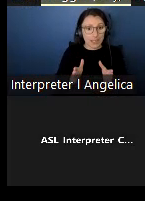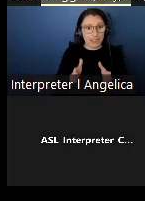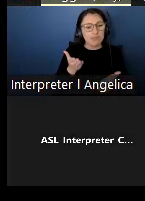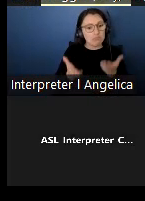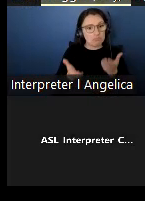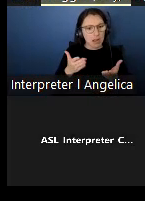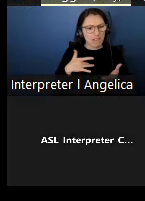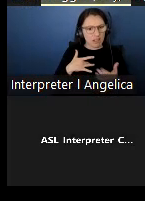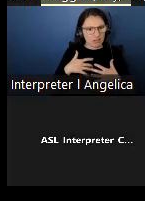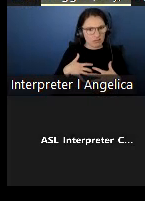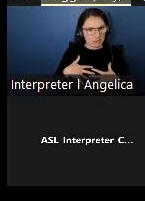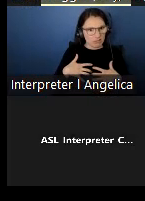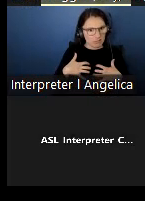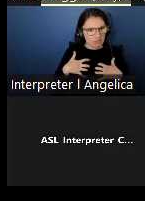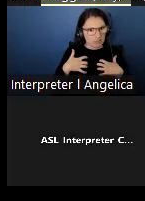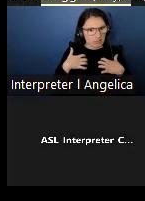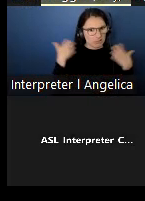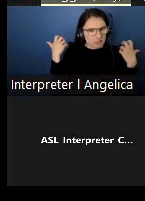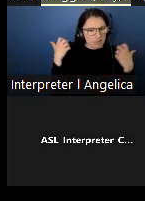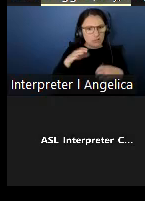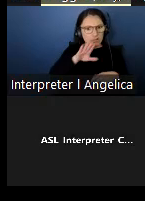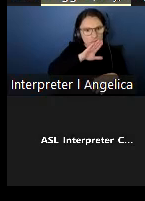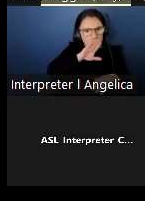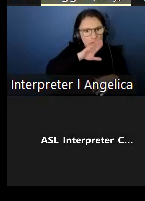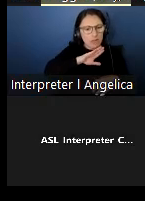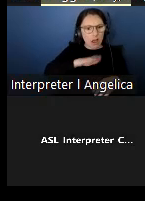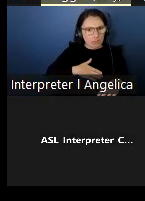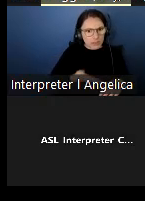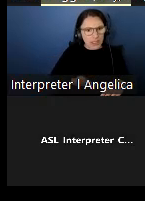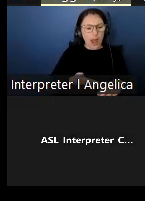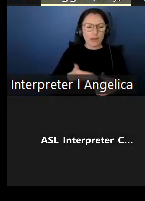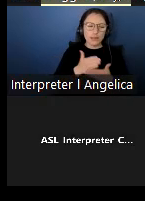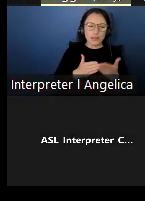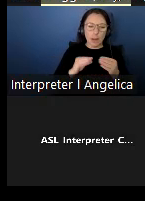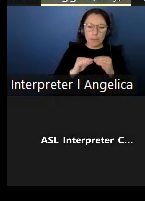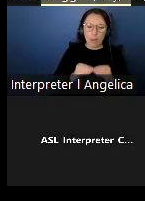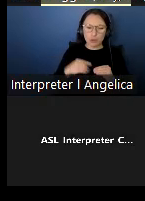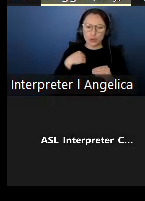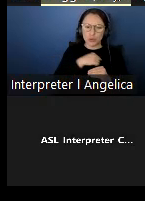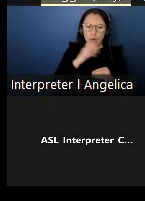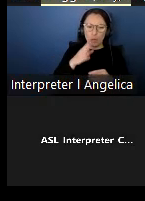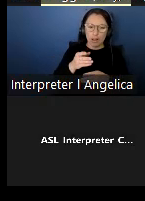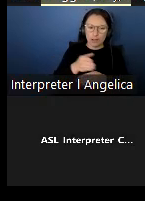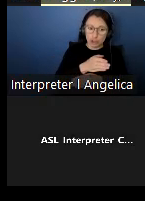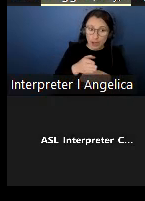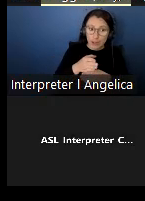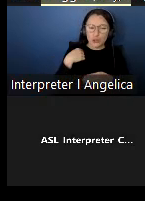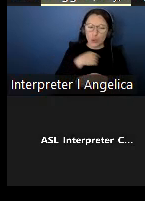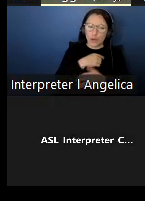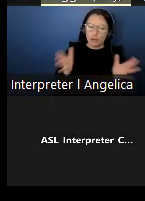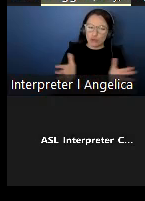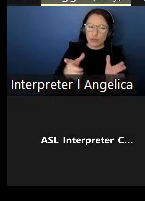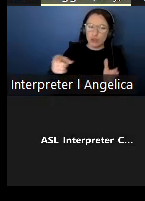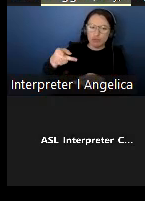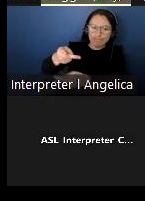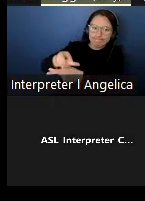might become angry or frustrated or upset by some of the statistics that we're going to share. So we encourage you to take care of yourself during those moments. And